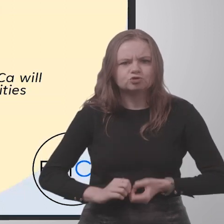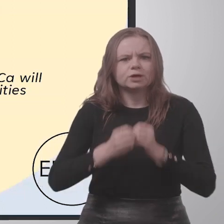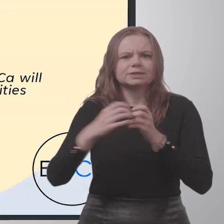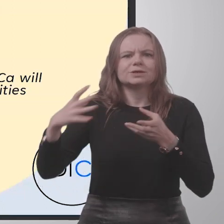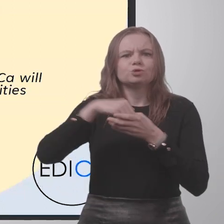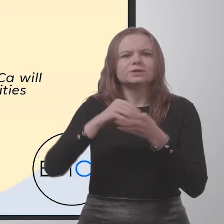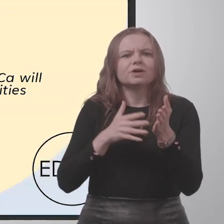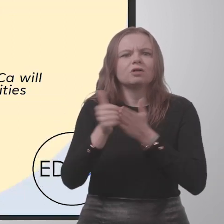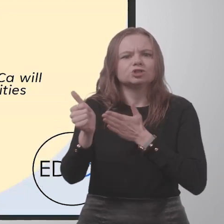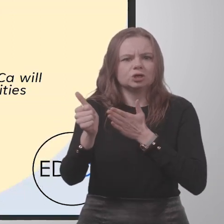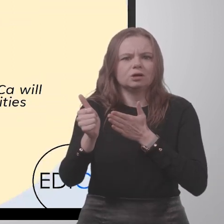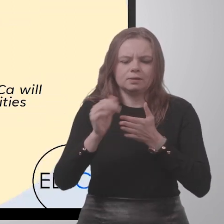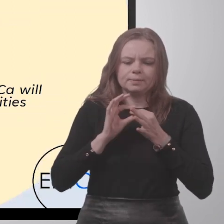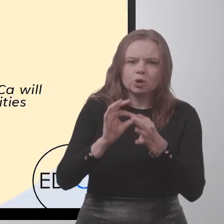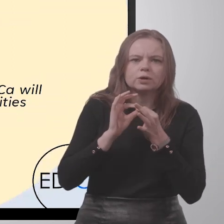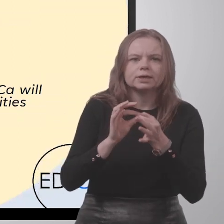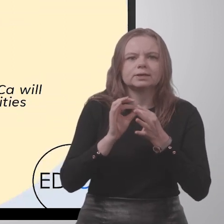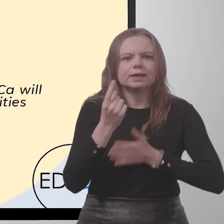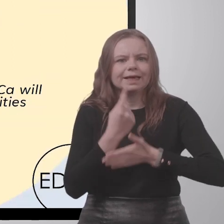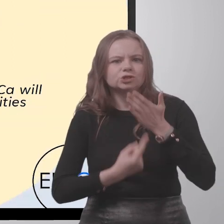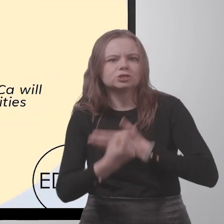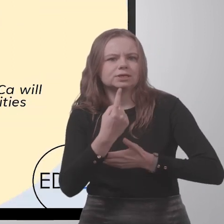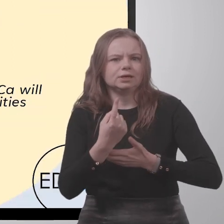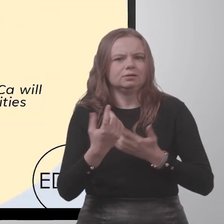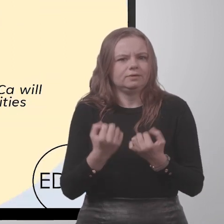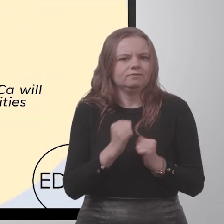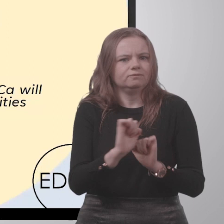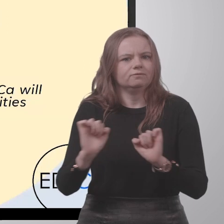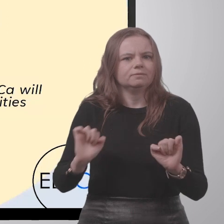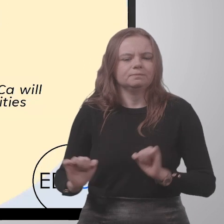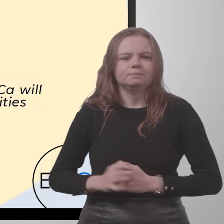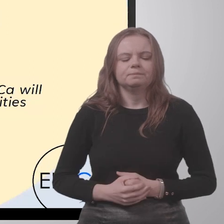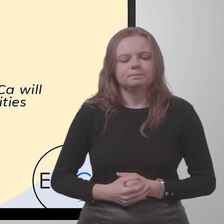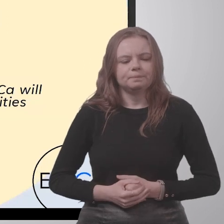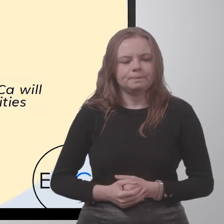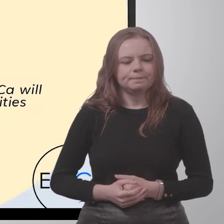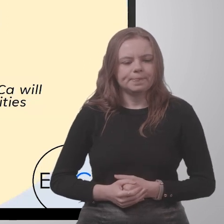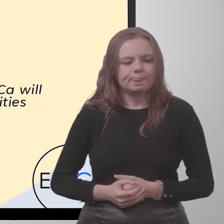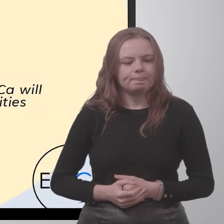that center at their heart belonging, agency, and autonomy.